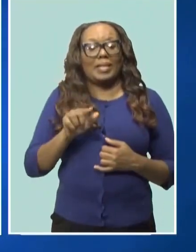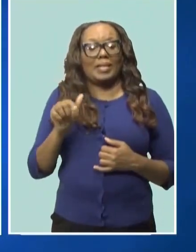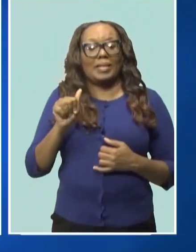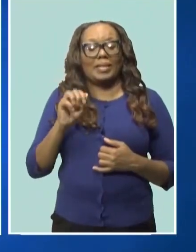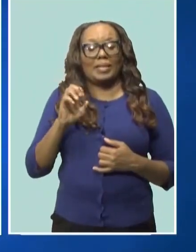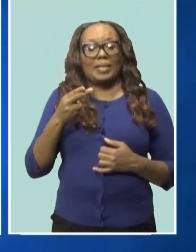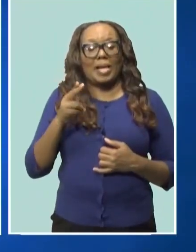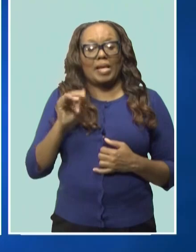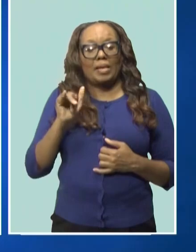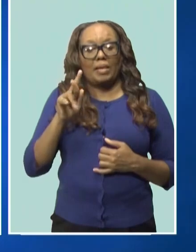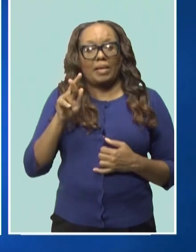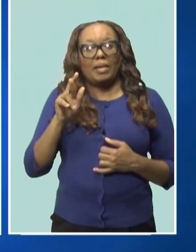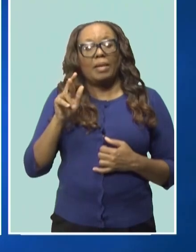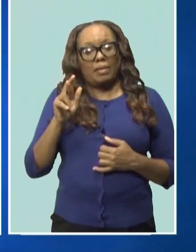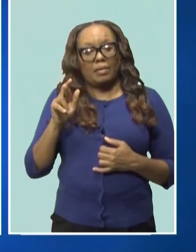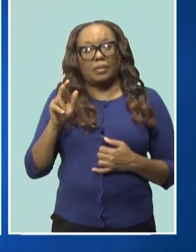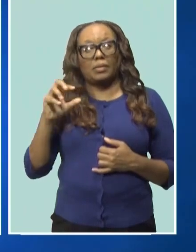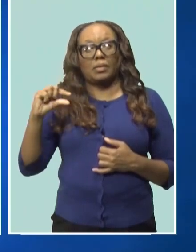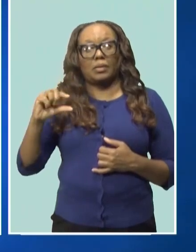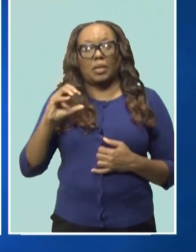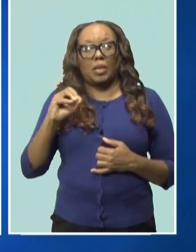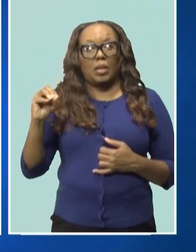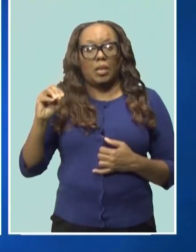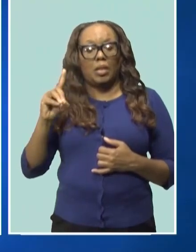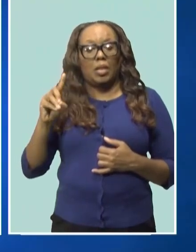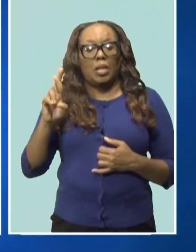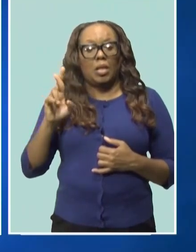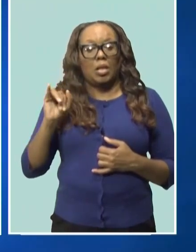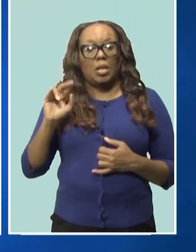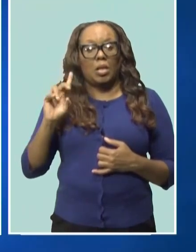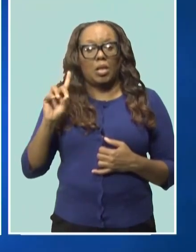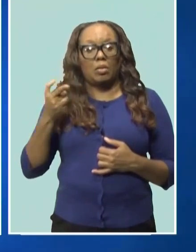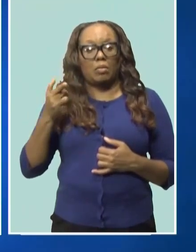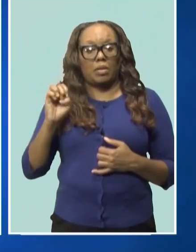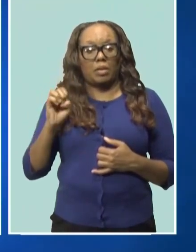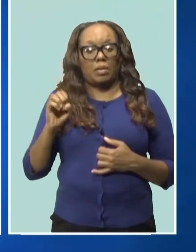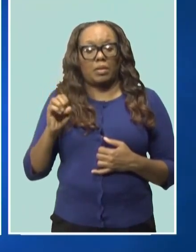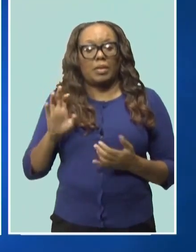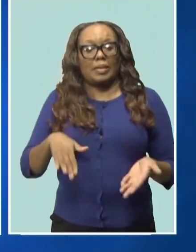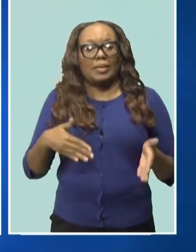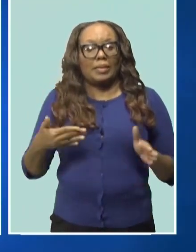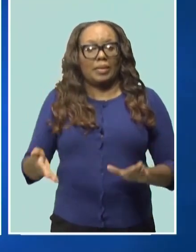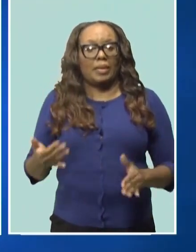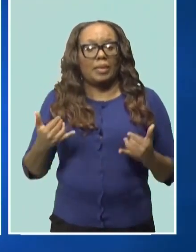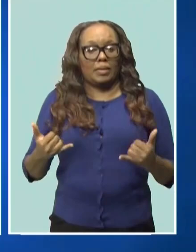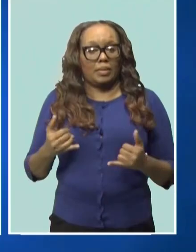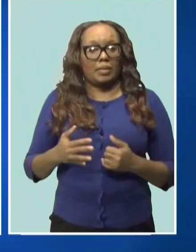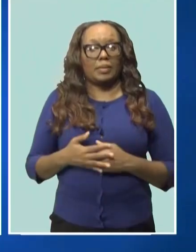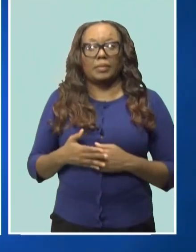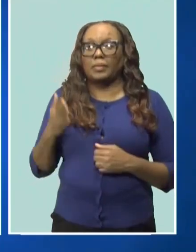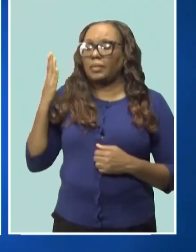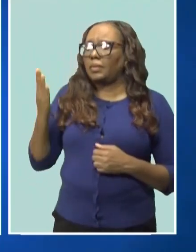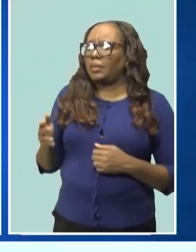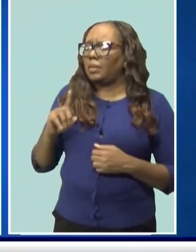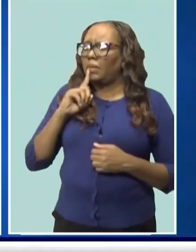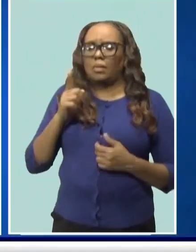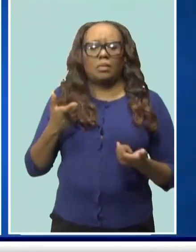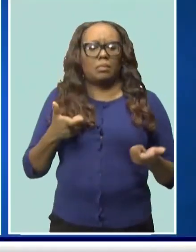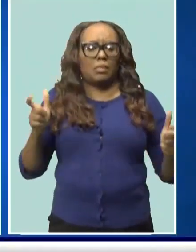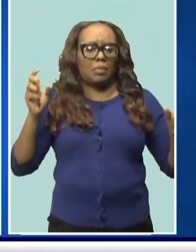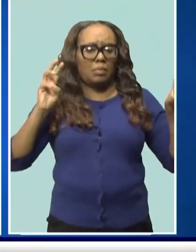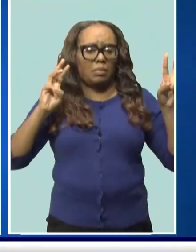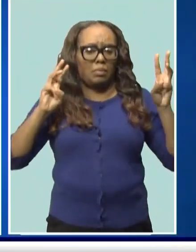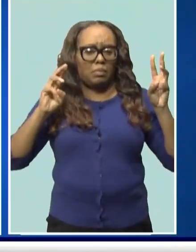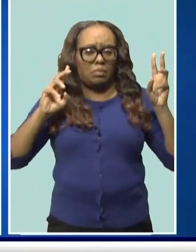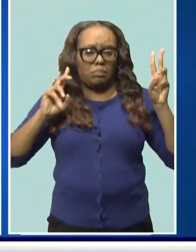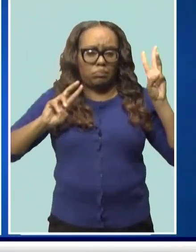Kimani Goodridge of Upper Gall Hill Road, Christchurch. It is very concerning because before these